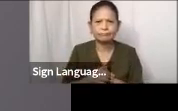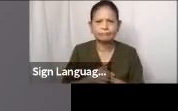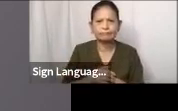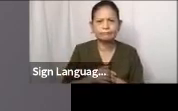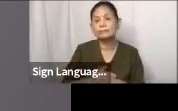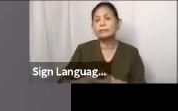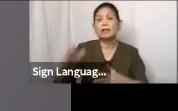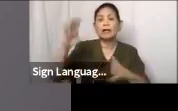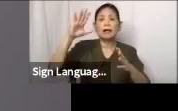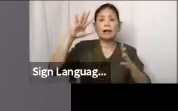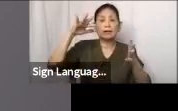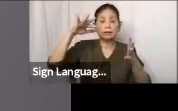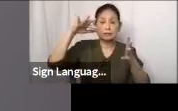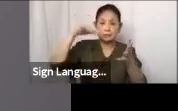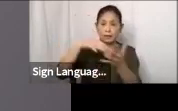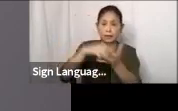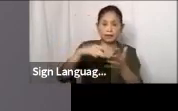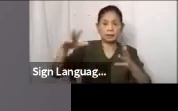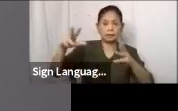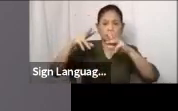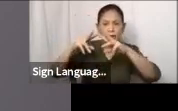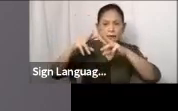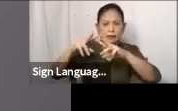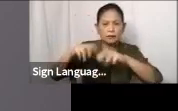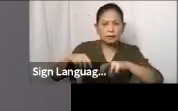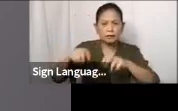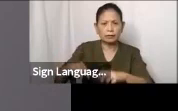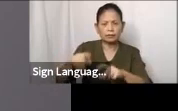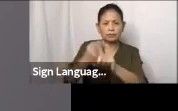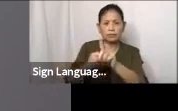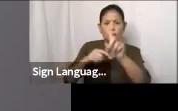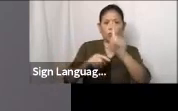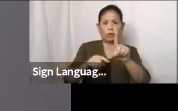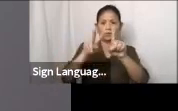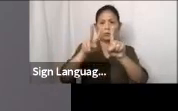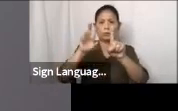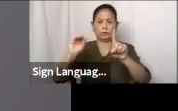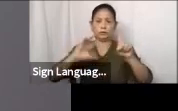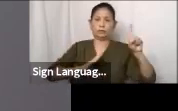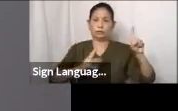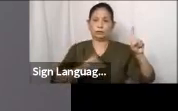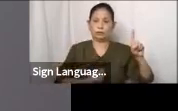Study conducted among 120 transgenders attended the clinics,